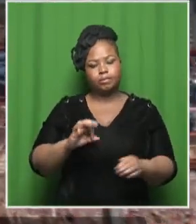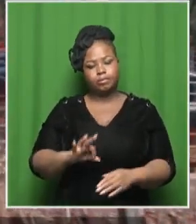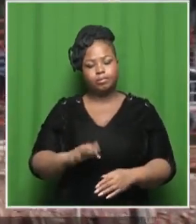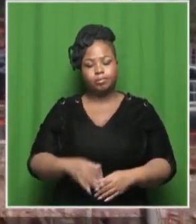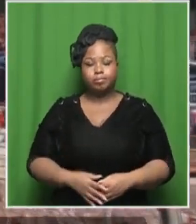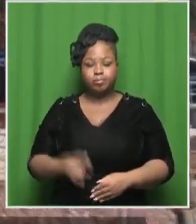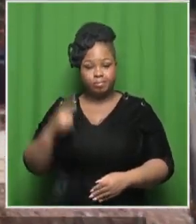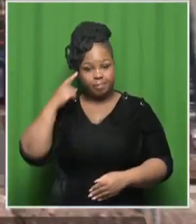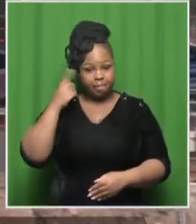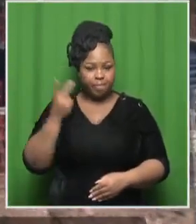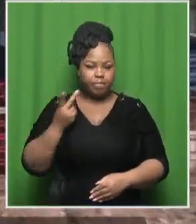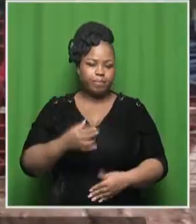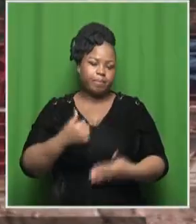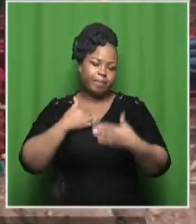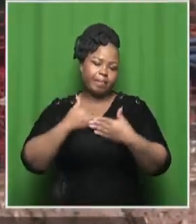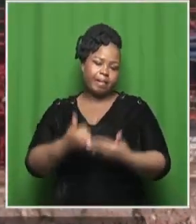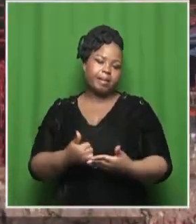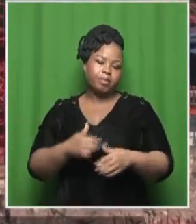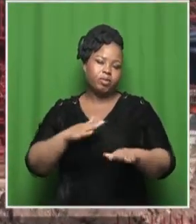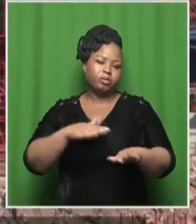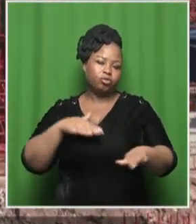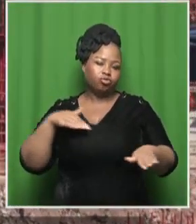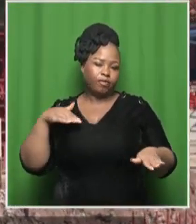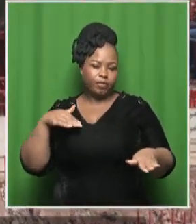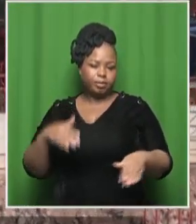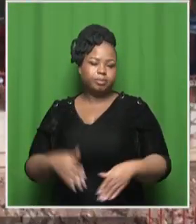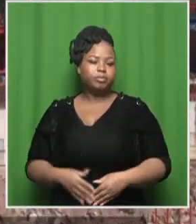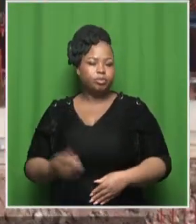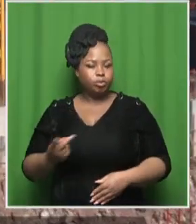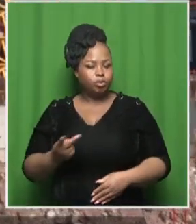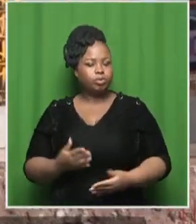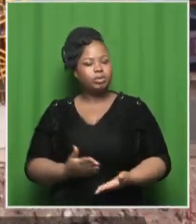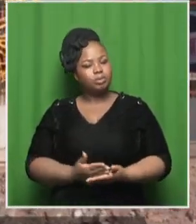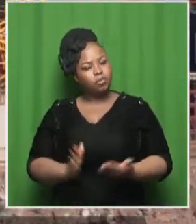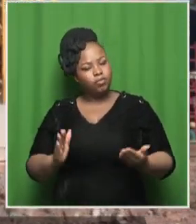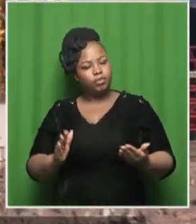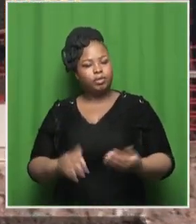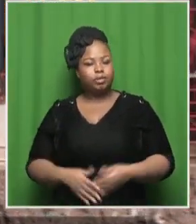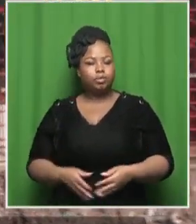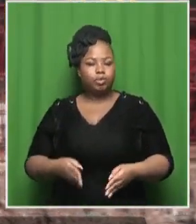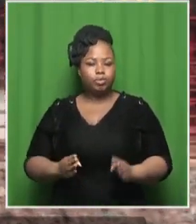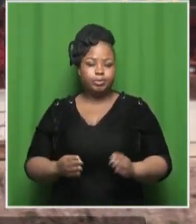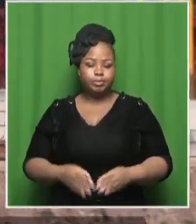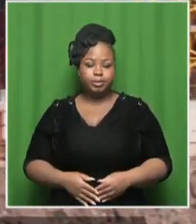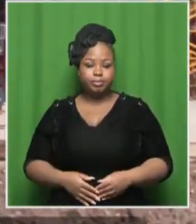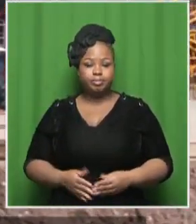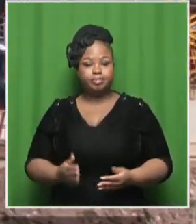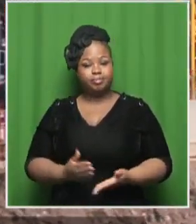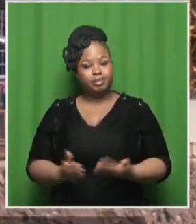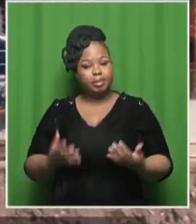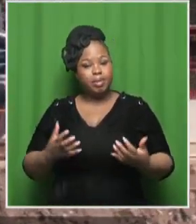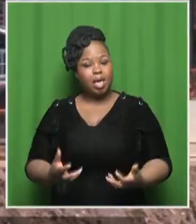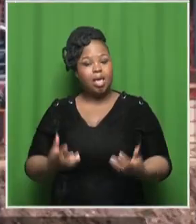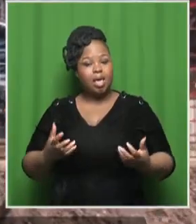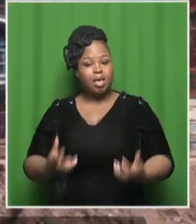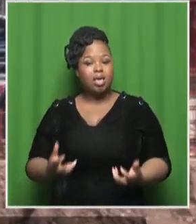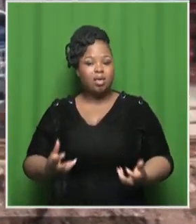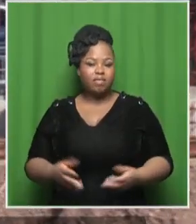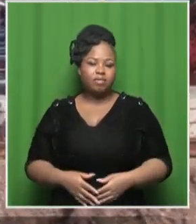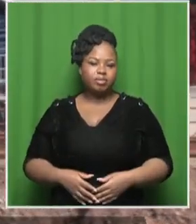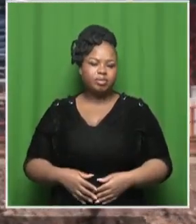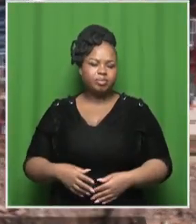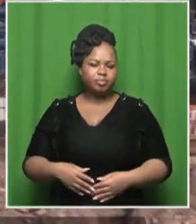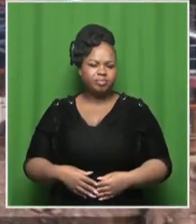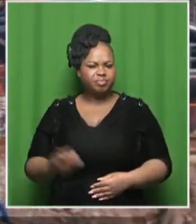suppose this is also going to assist with, getting some of the trucks off the roads, those that are very heavy, and